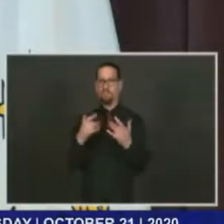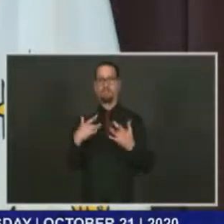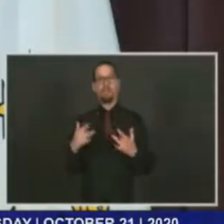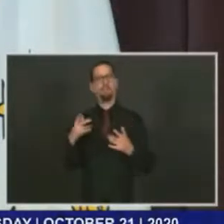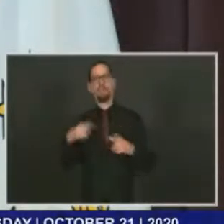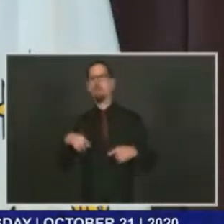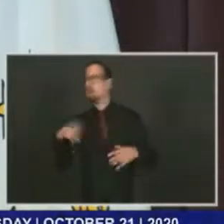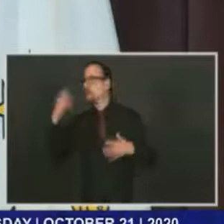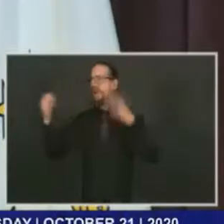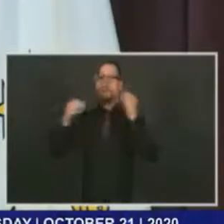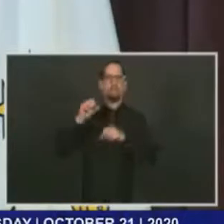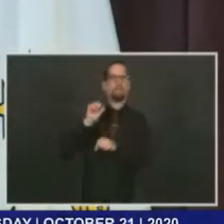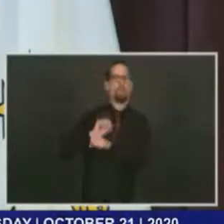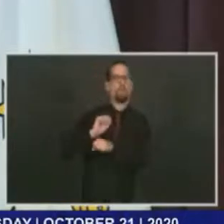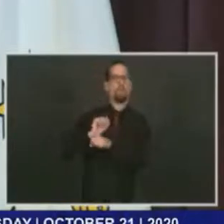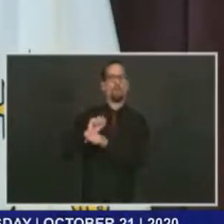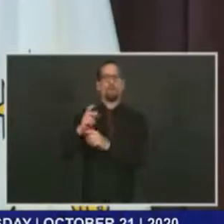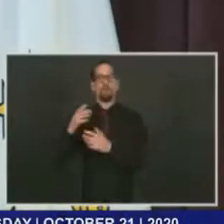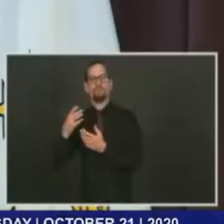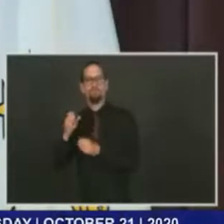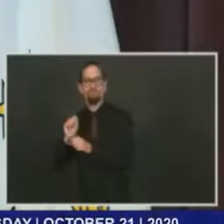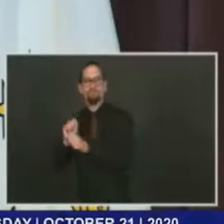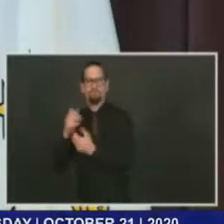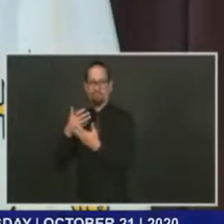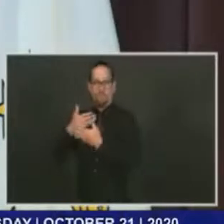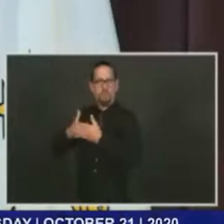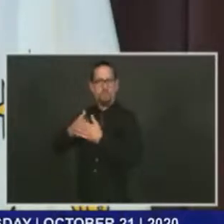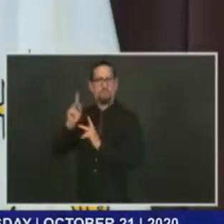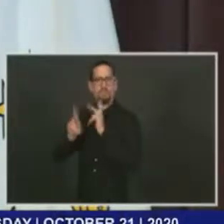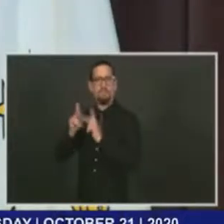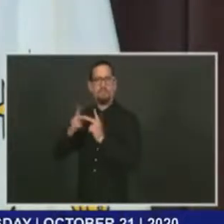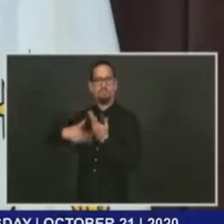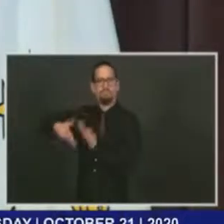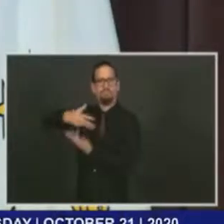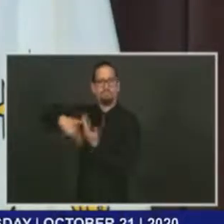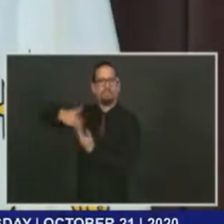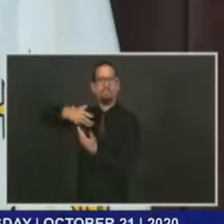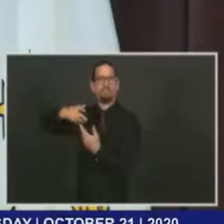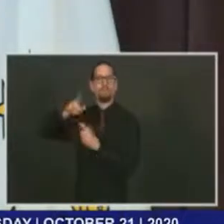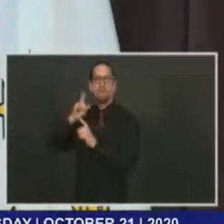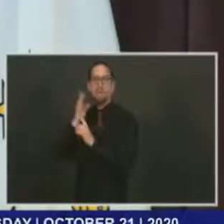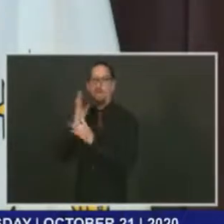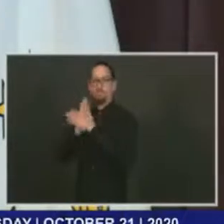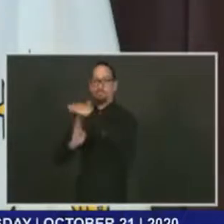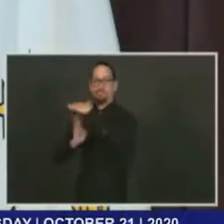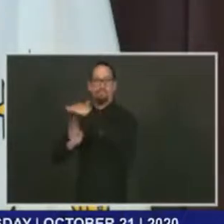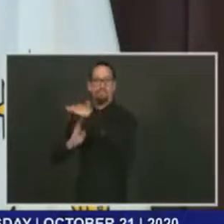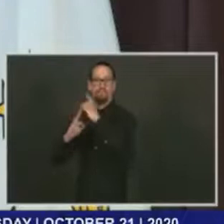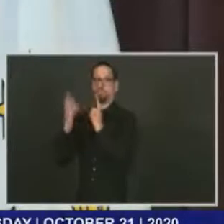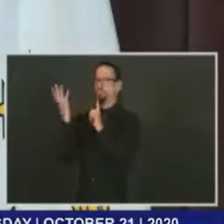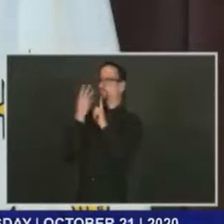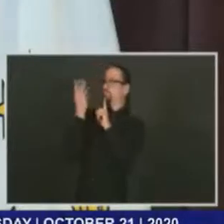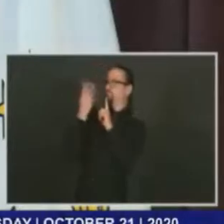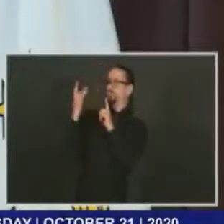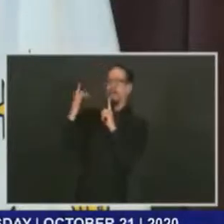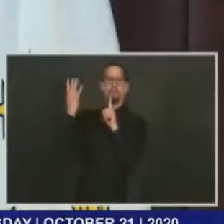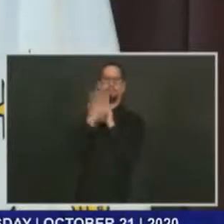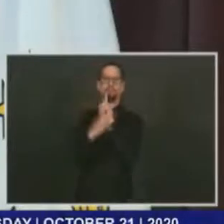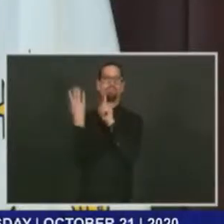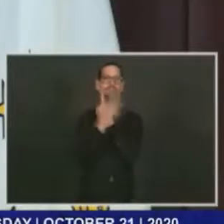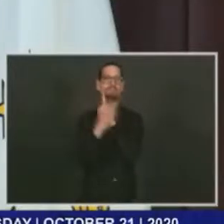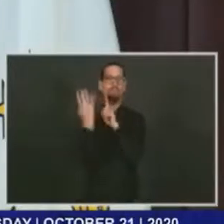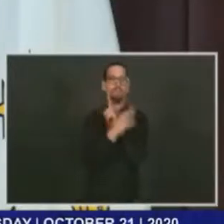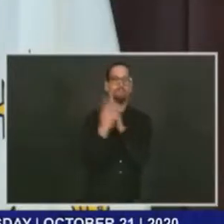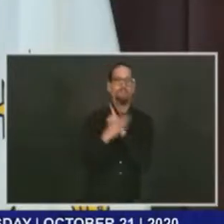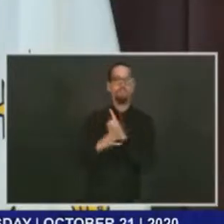in settings where they're coming in high contact with other individuals. The governor really acknowledged the folks who are